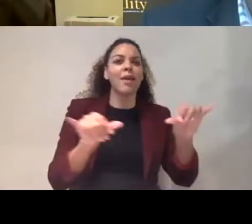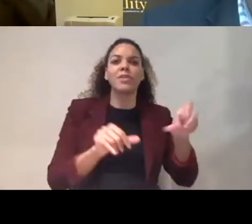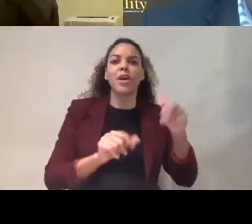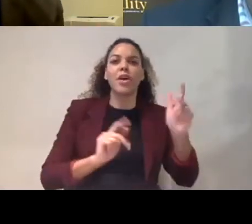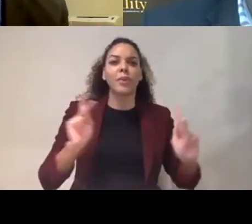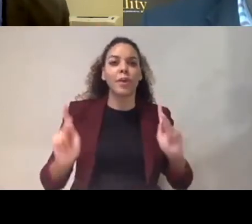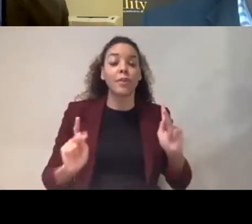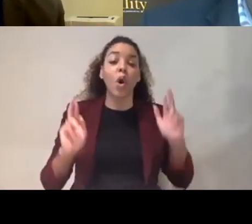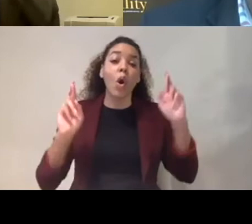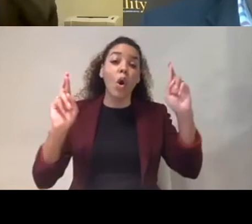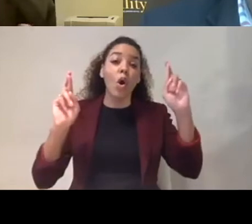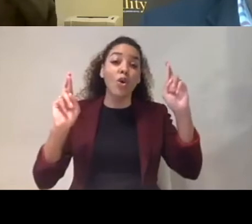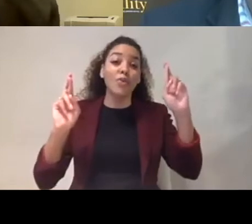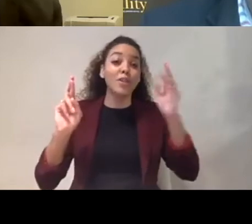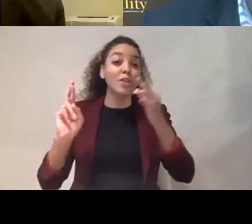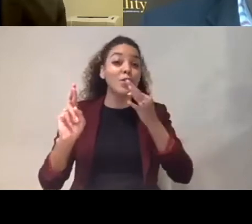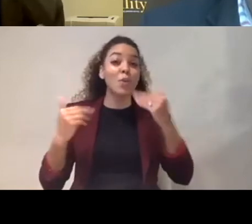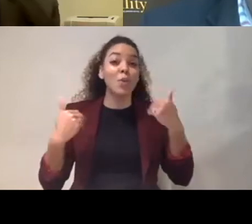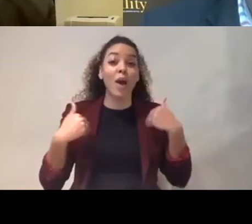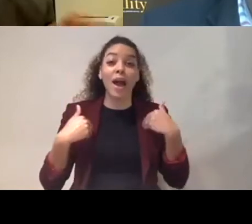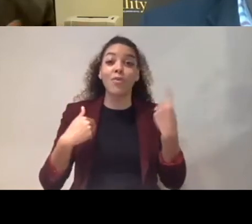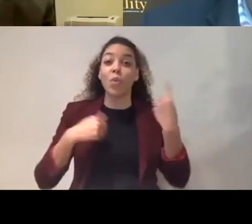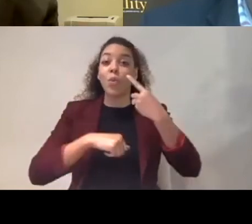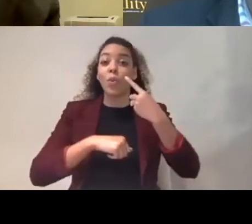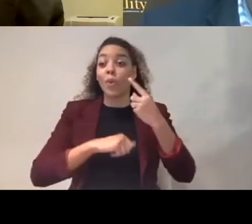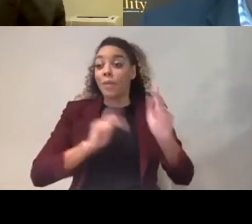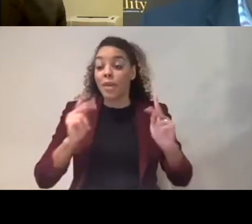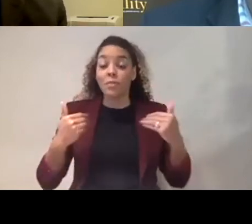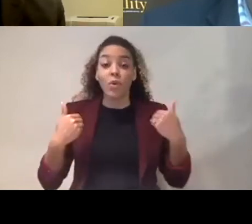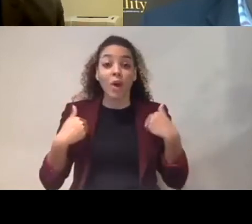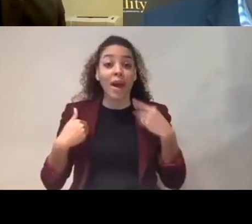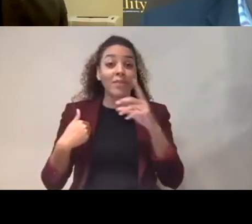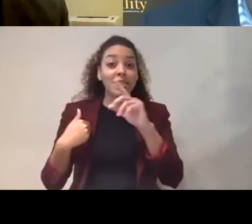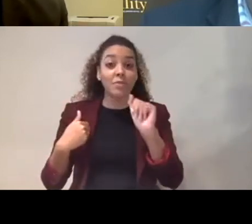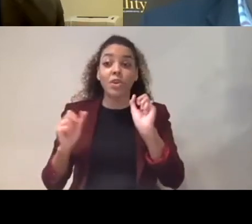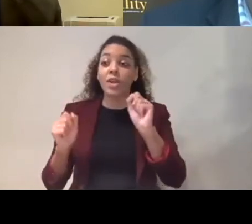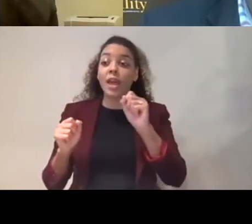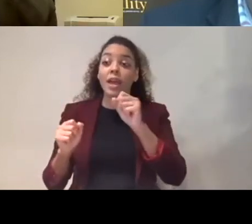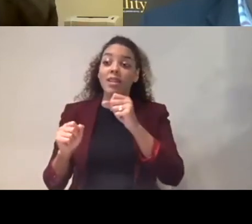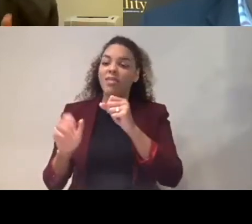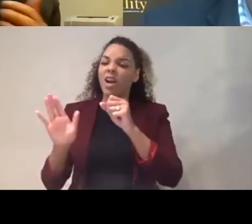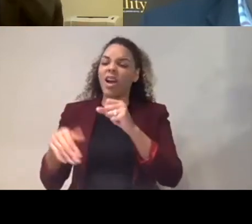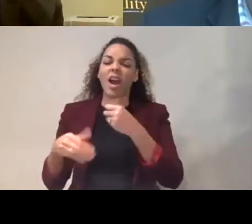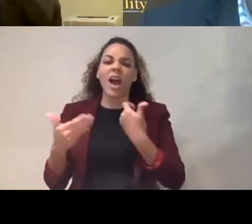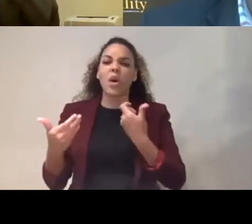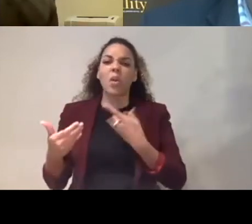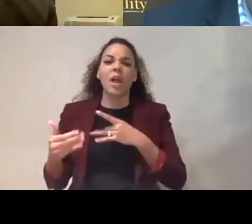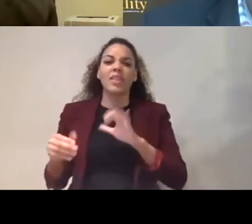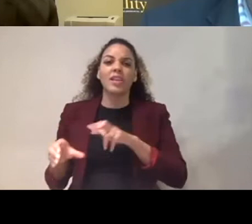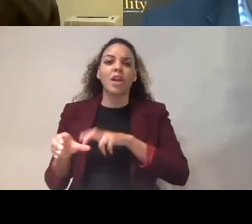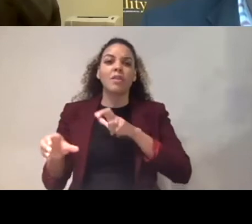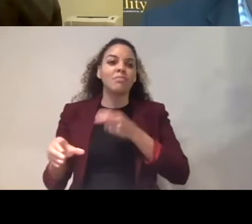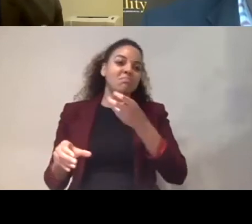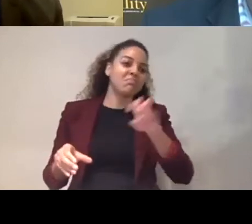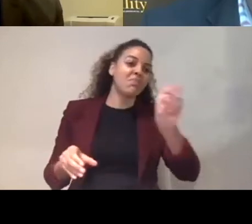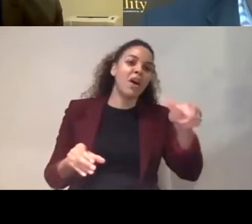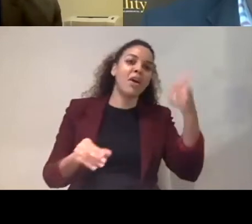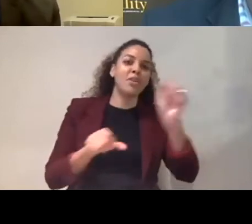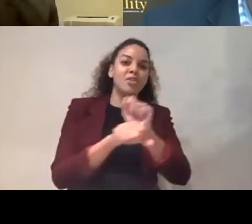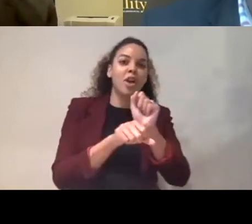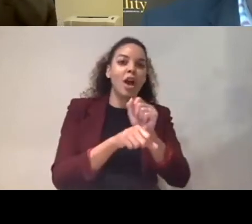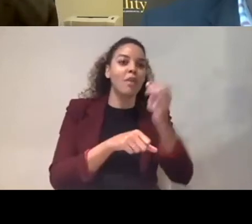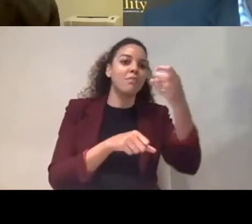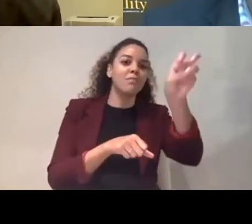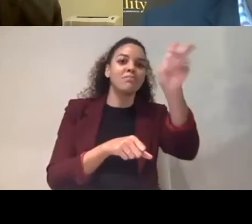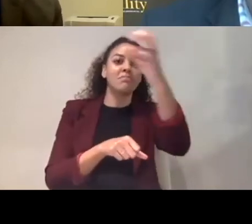day, hopefully soon, where individuals with disabilities can move from company to company like anyone else and as easily as anyone else, and that the statistics will